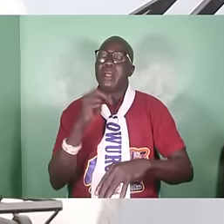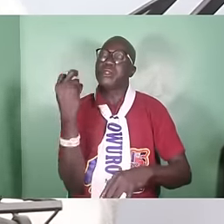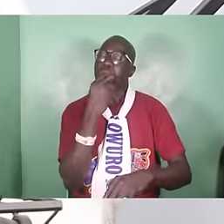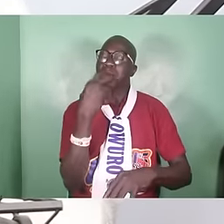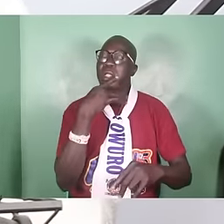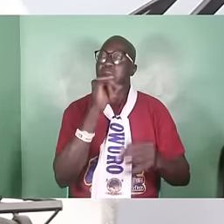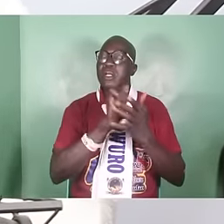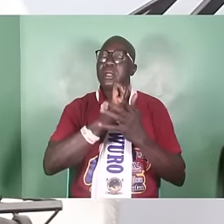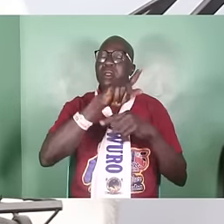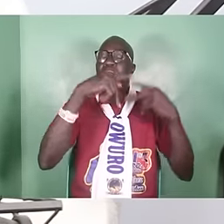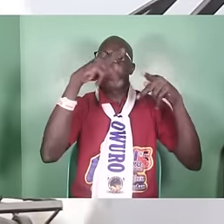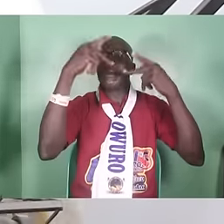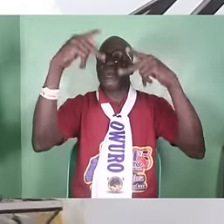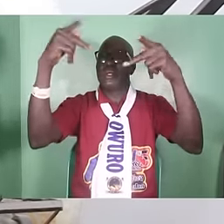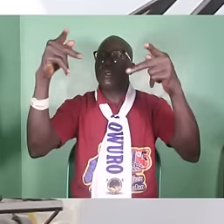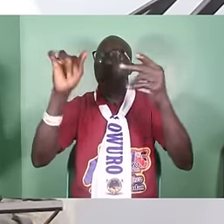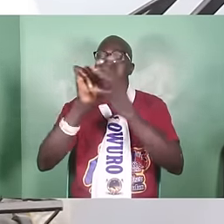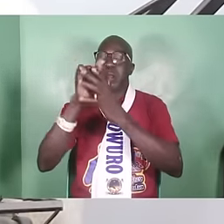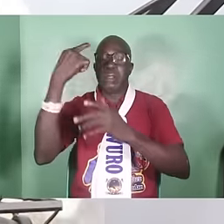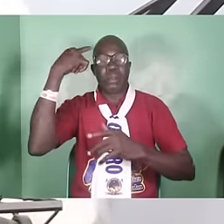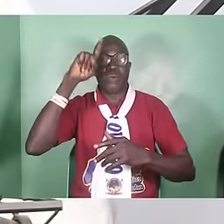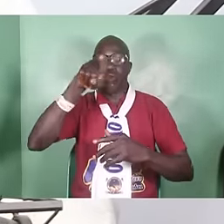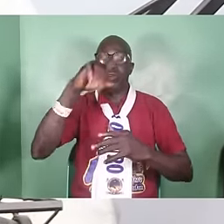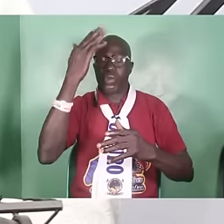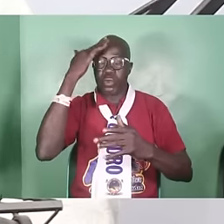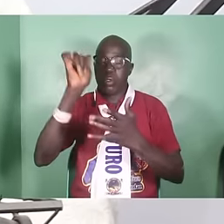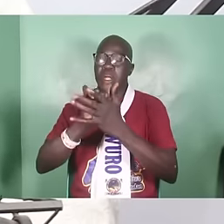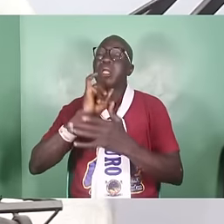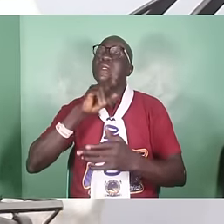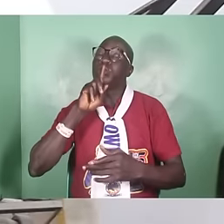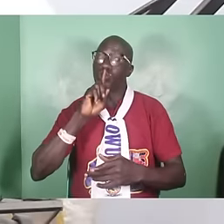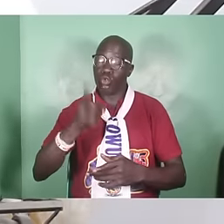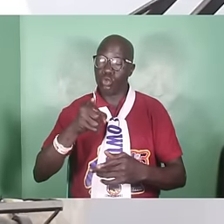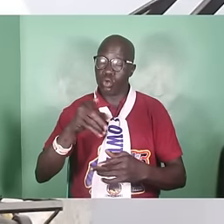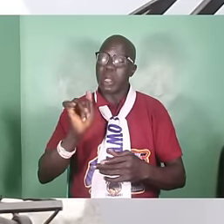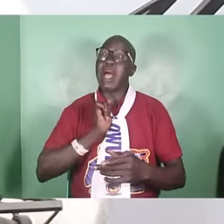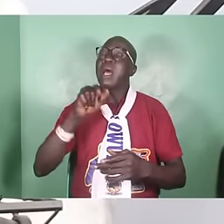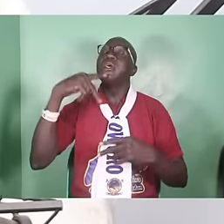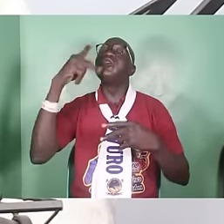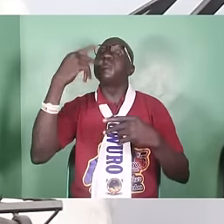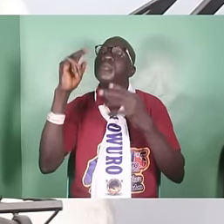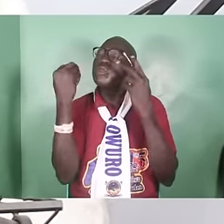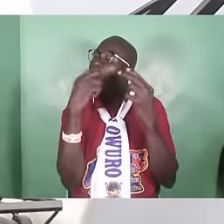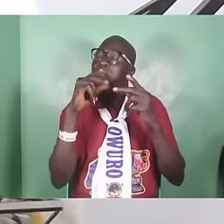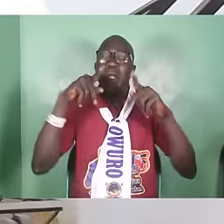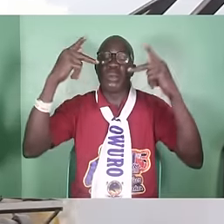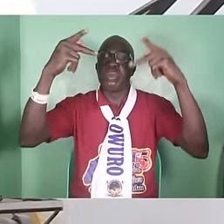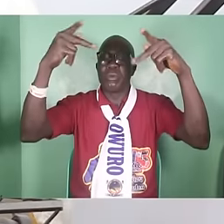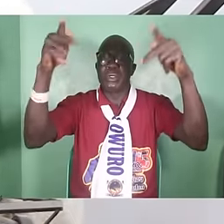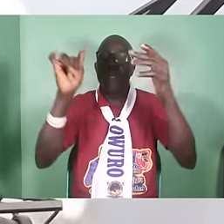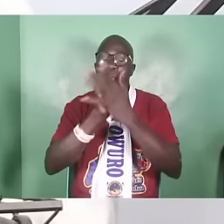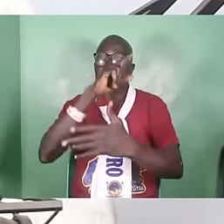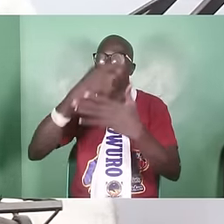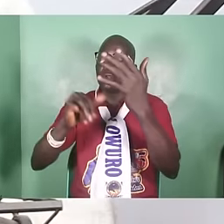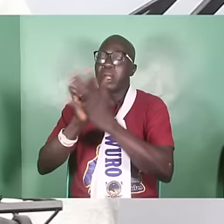Sotele. I said this word as prophecy. Kole mo pe otito ni. For you to know that it's true. Mo so bi asotele. I said that prophecy. O ti mo wire